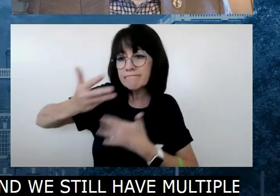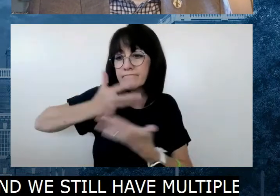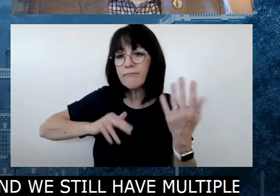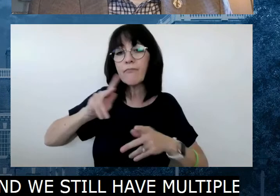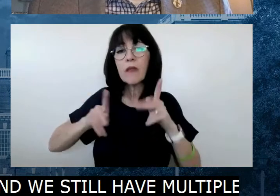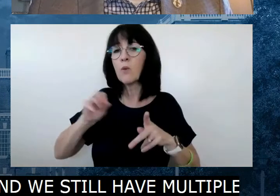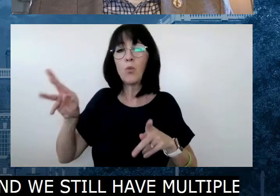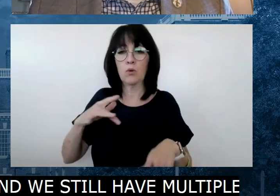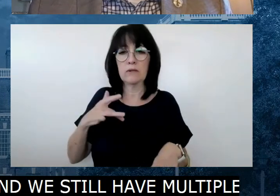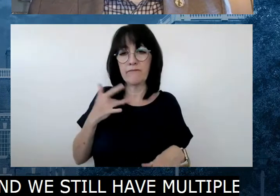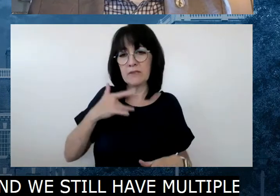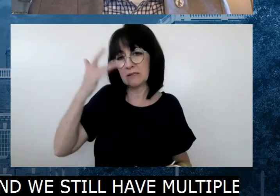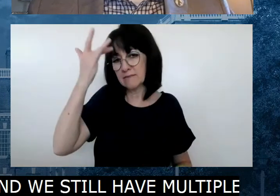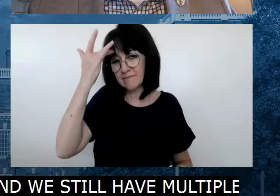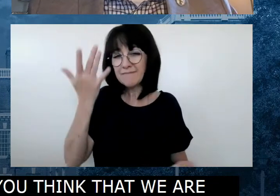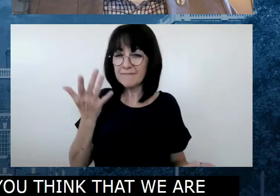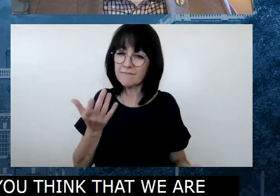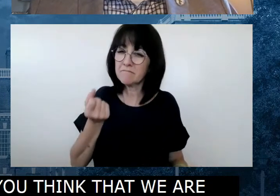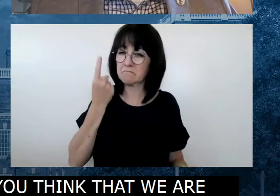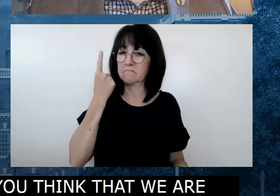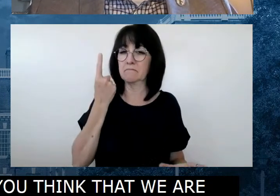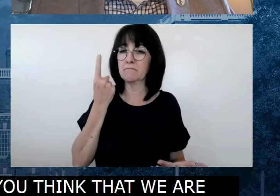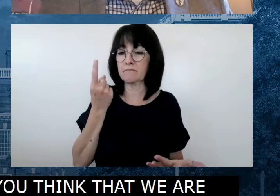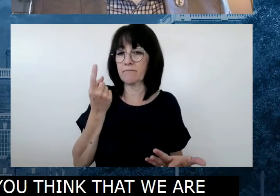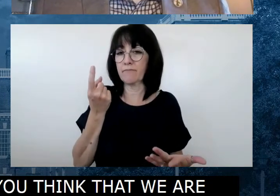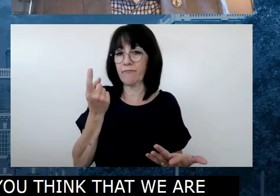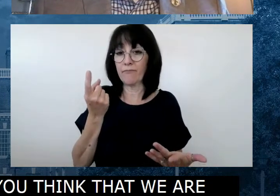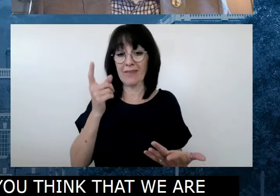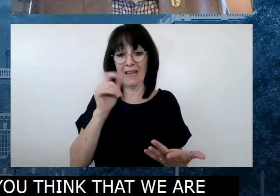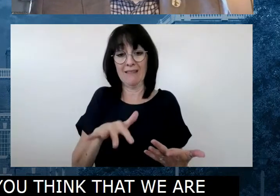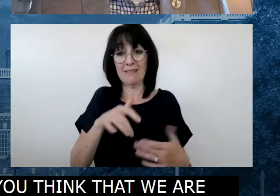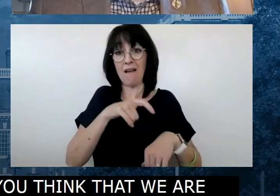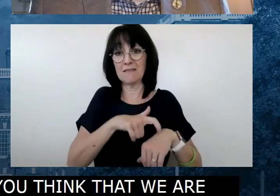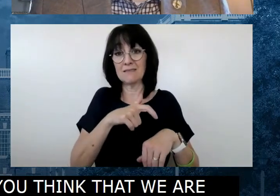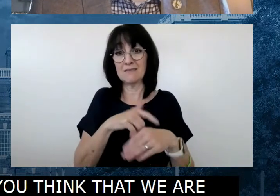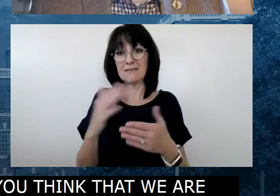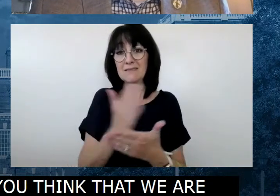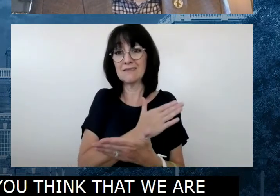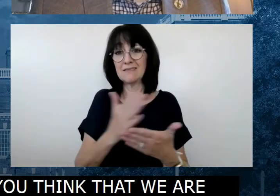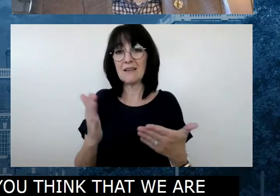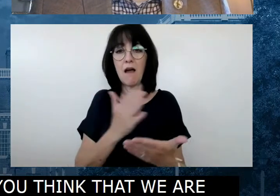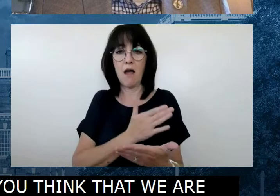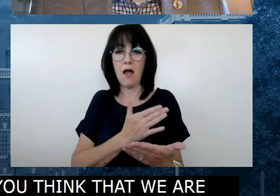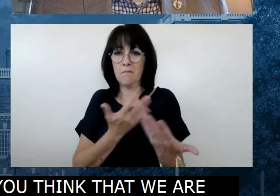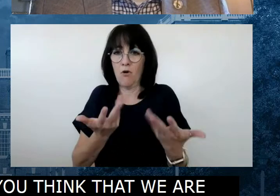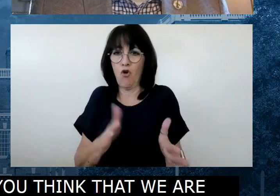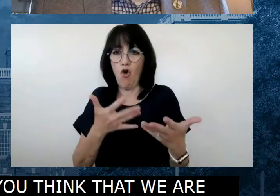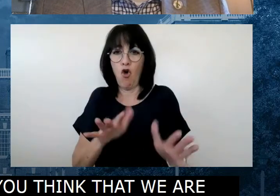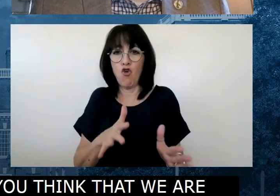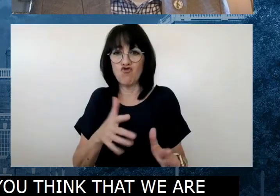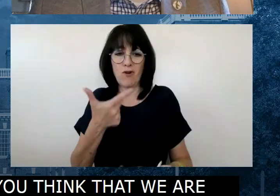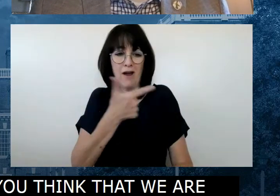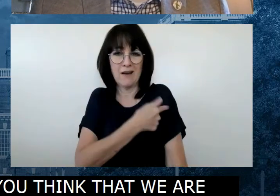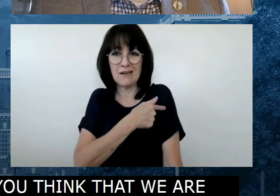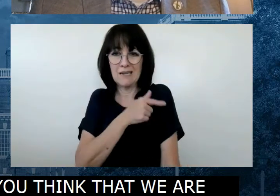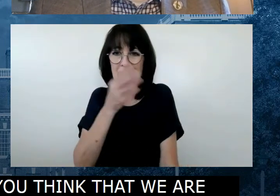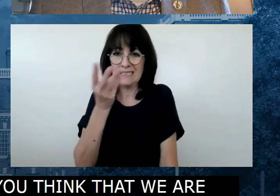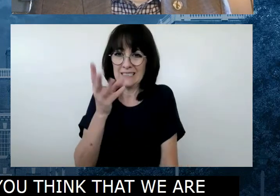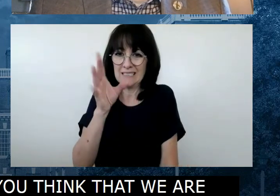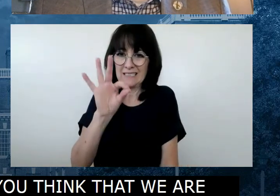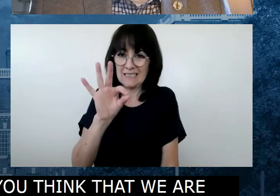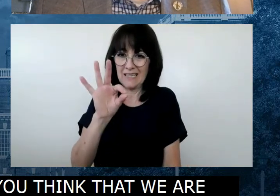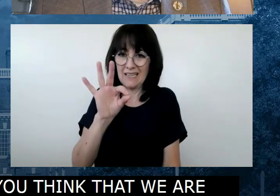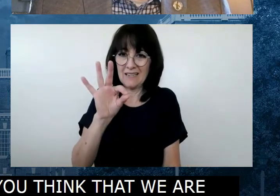we're doing 9,000. But in the meantime, in that time, we've also vaccinated almost, 69, 70% of those over the age